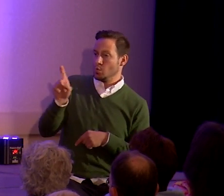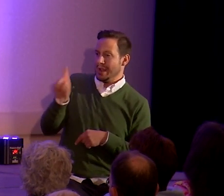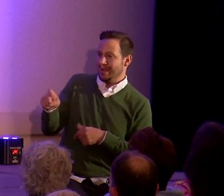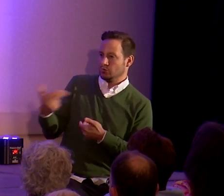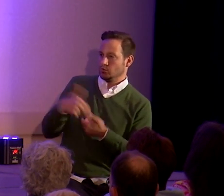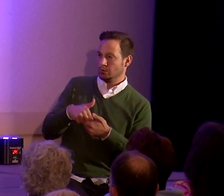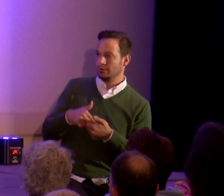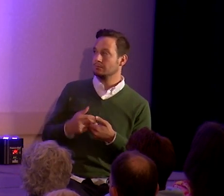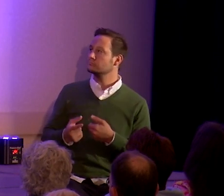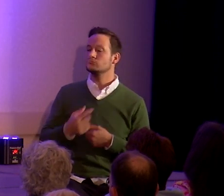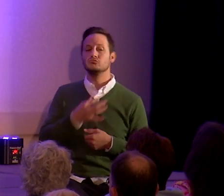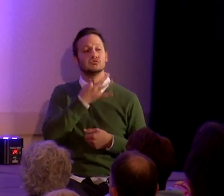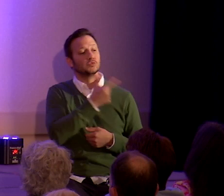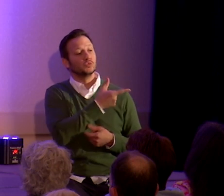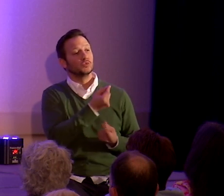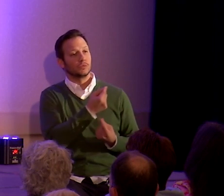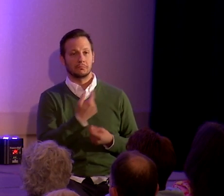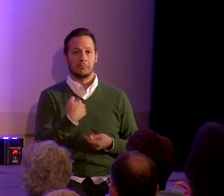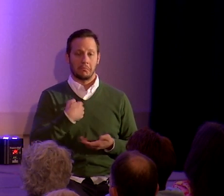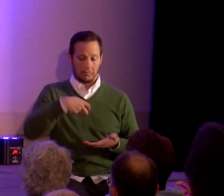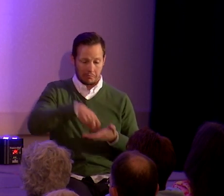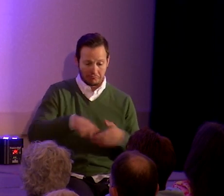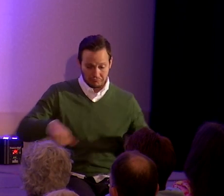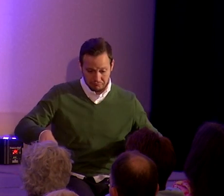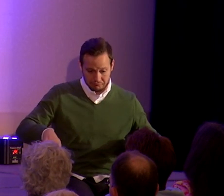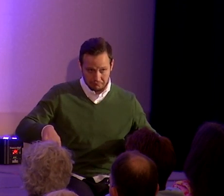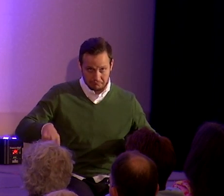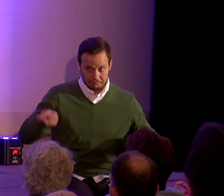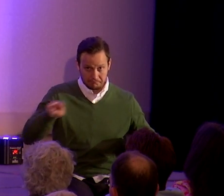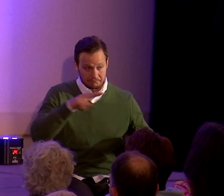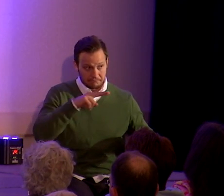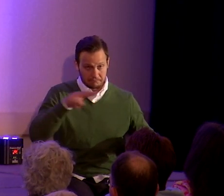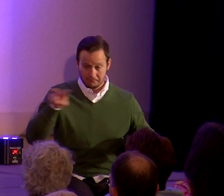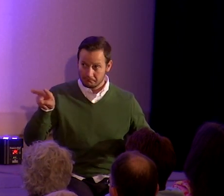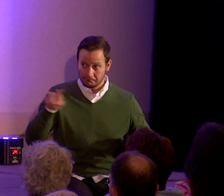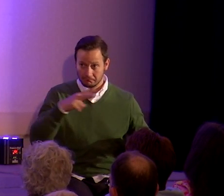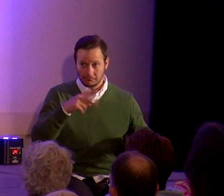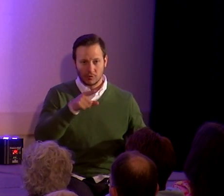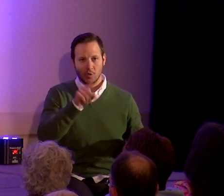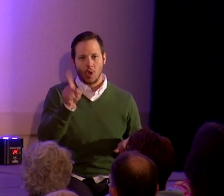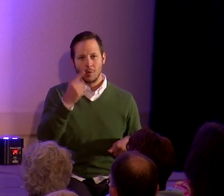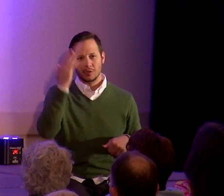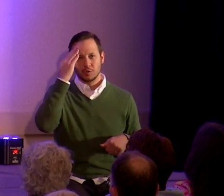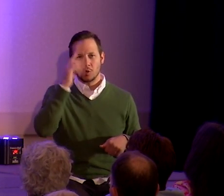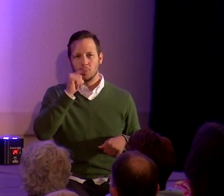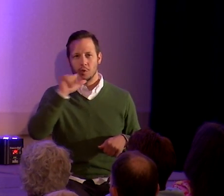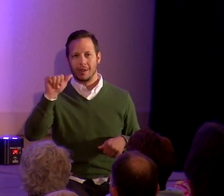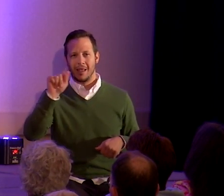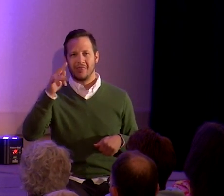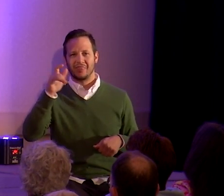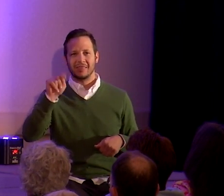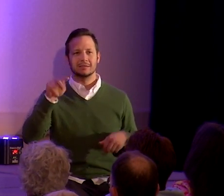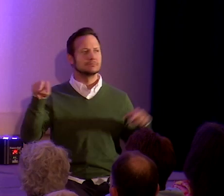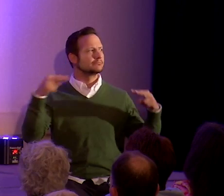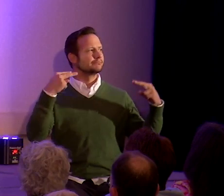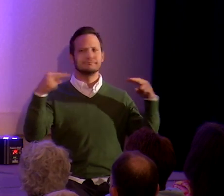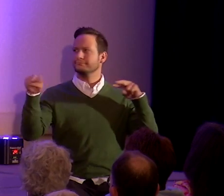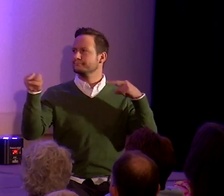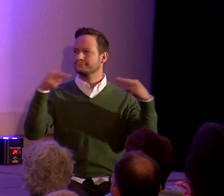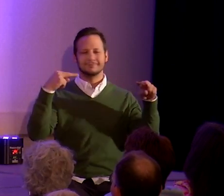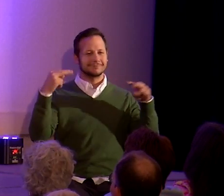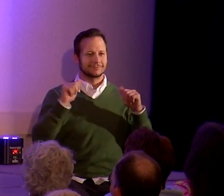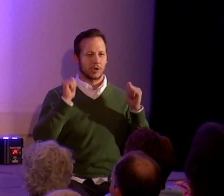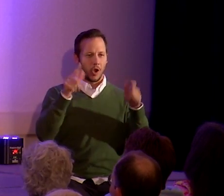What did you do? I knelt down, grabbed my teammate's hand, and just stared around the room. And you could always tell who the atheists were, the non-believers, because they'd be staring around the room, too.